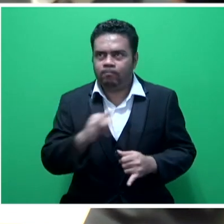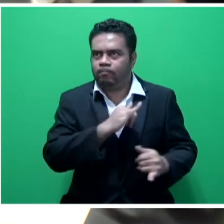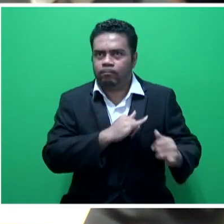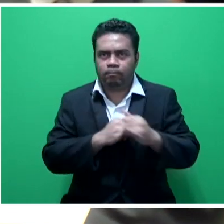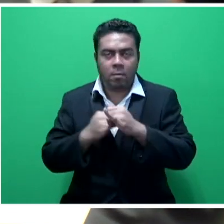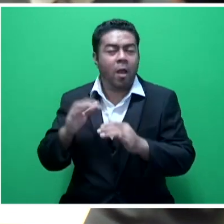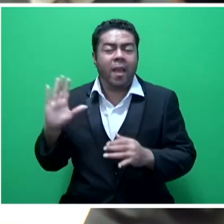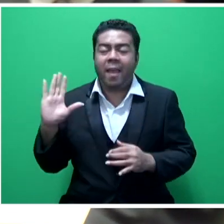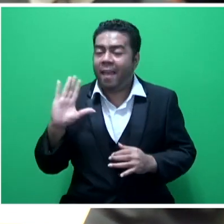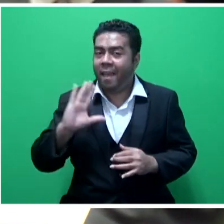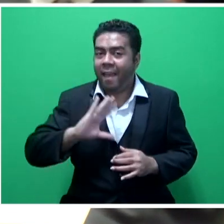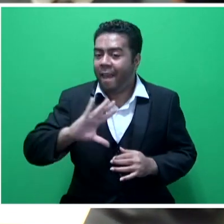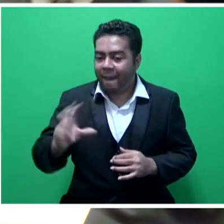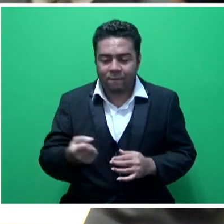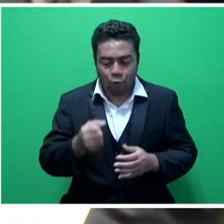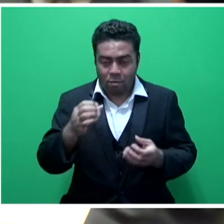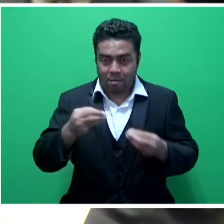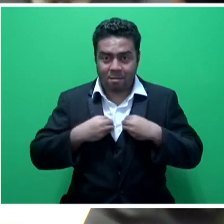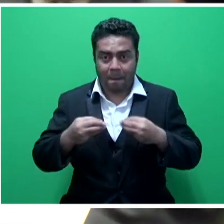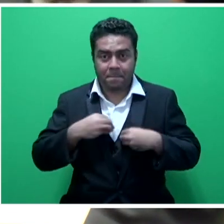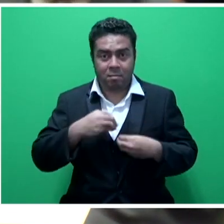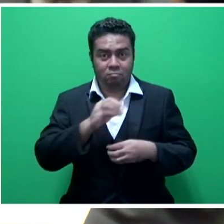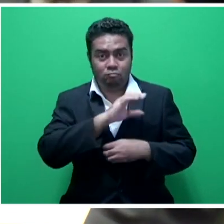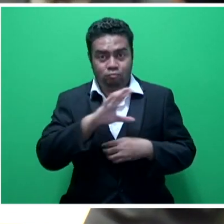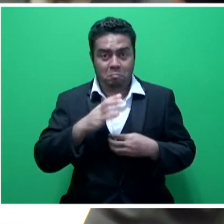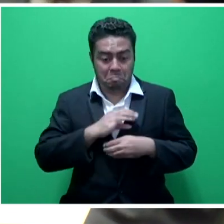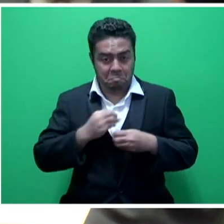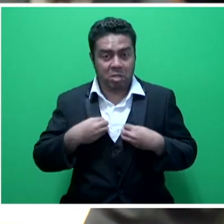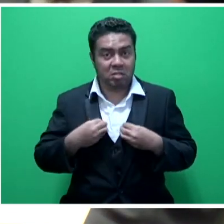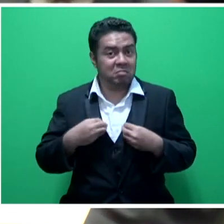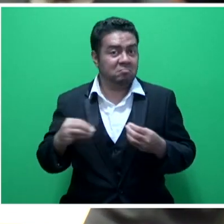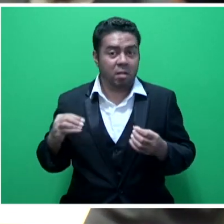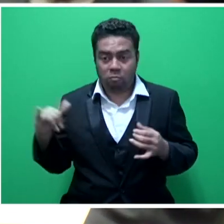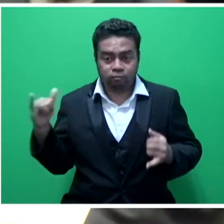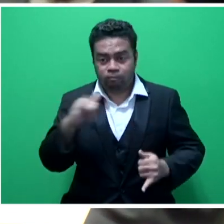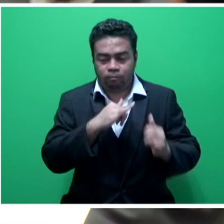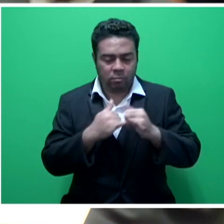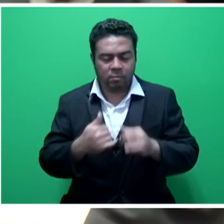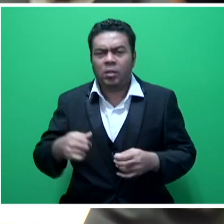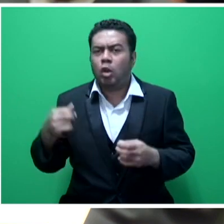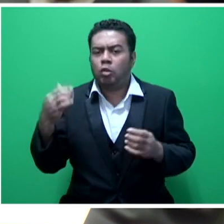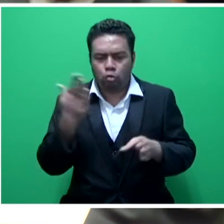airline on earth is teetering at the cliff's edge. Jobs are being cut by the